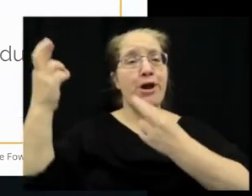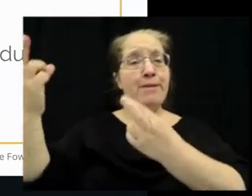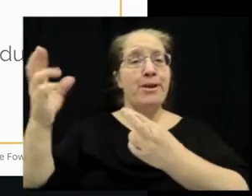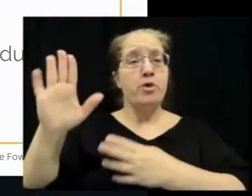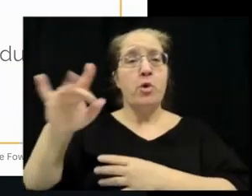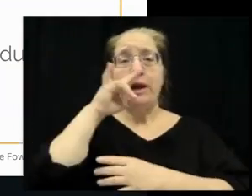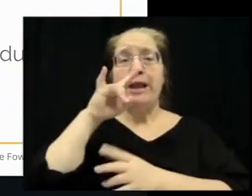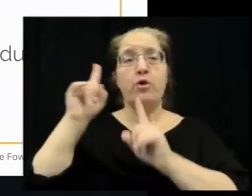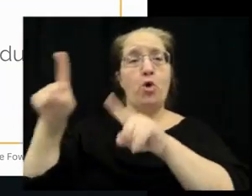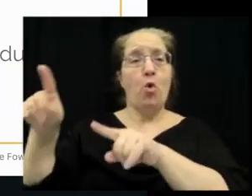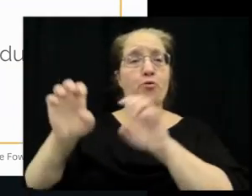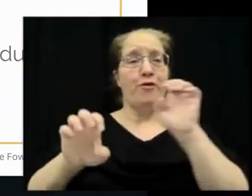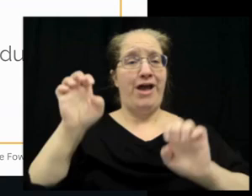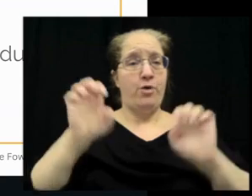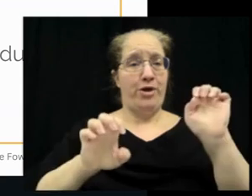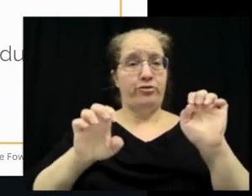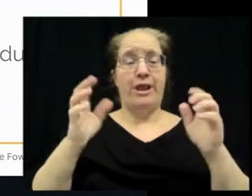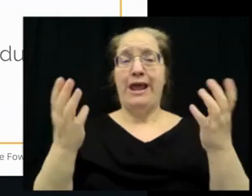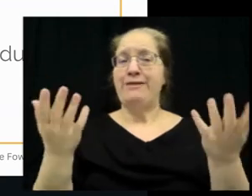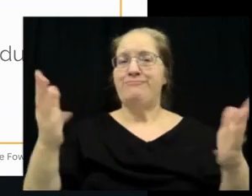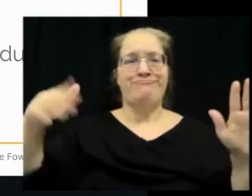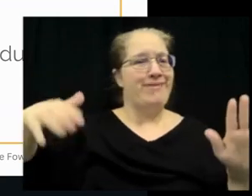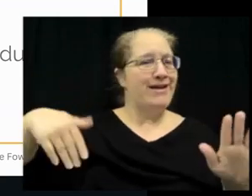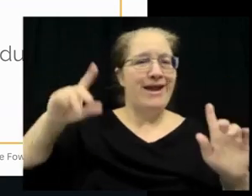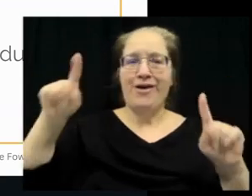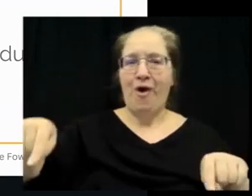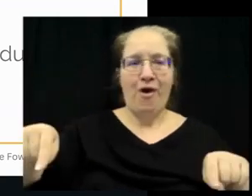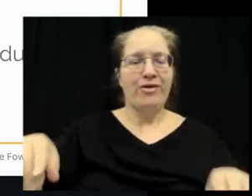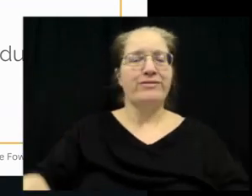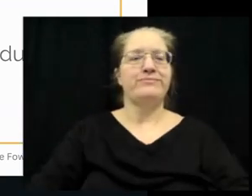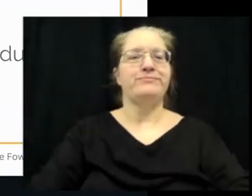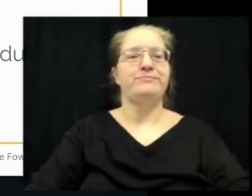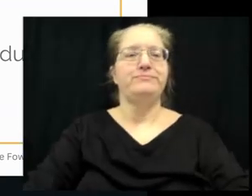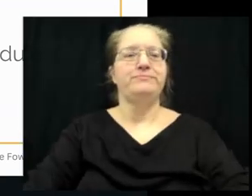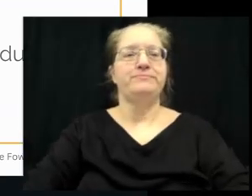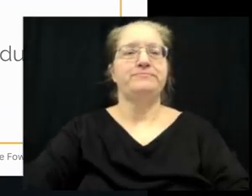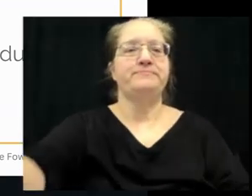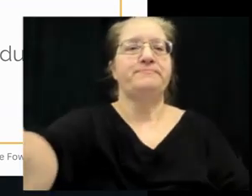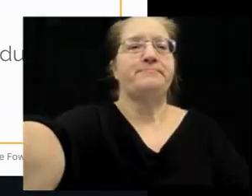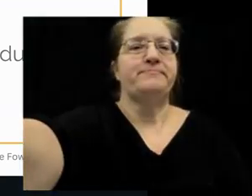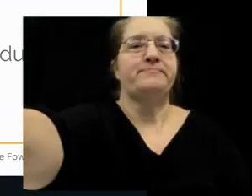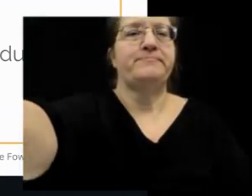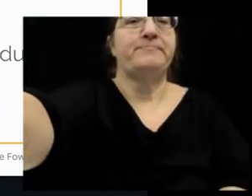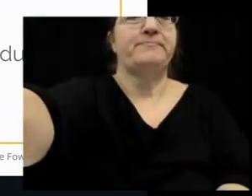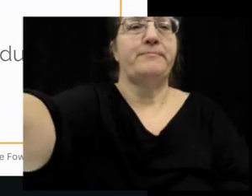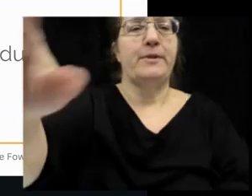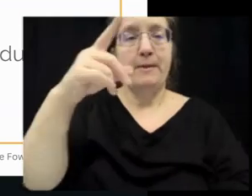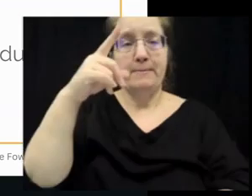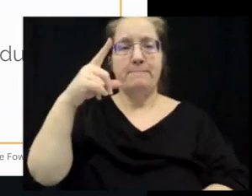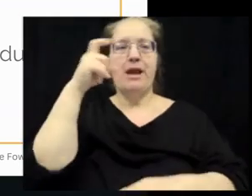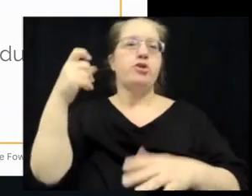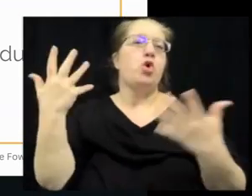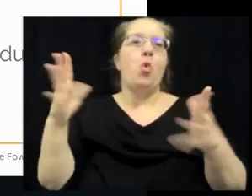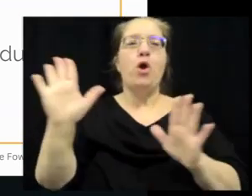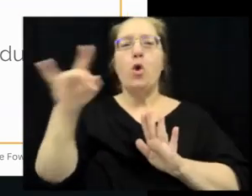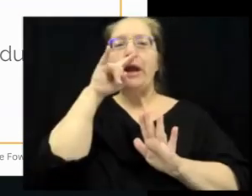be evaluated, and you haven't done it, clearly because you go, well, I don't want my kid to be labeled, or